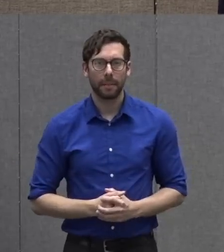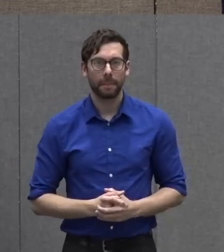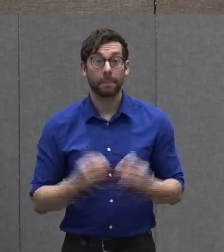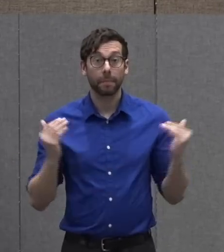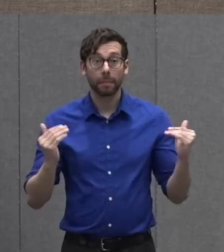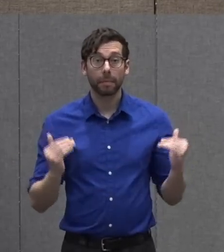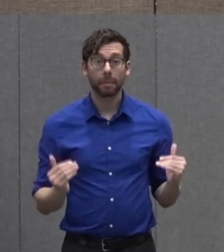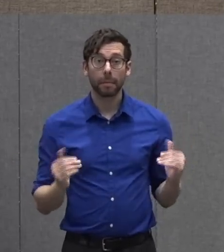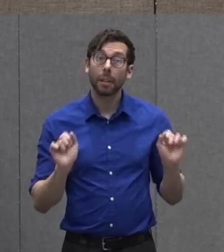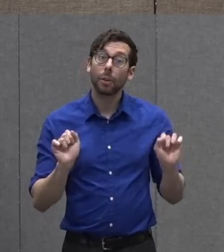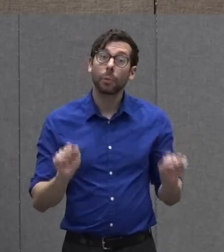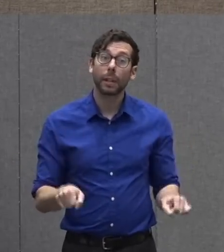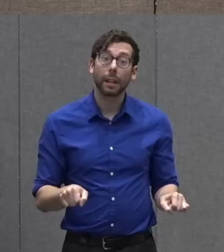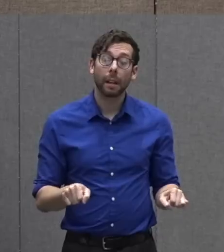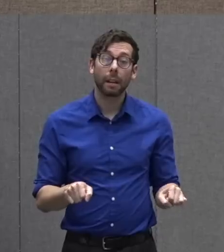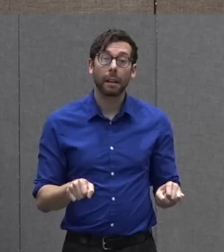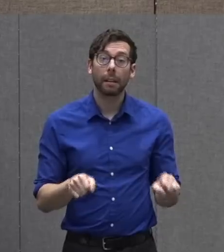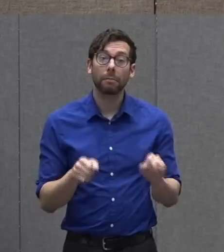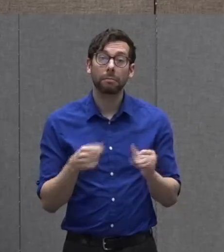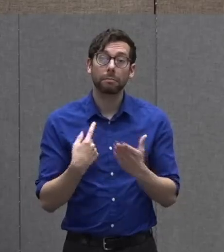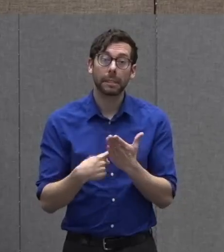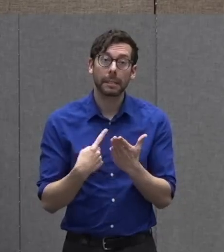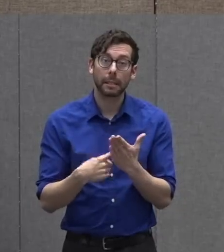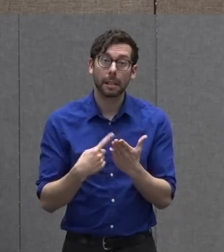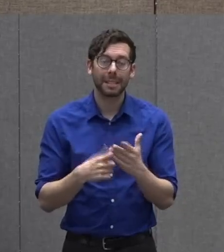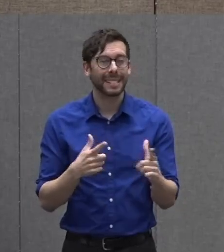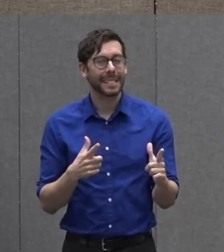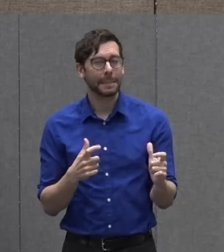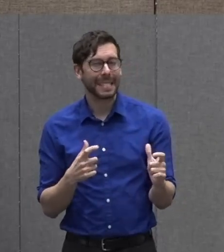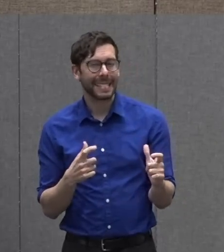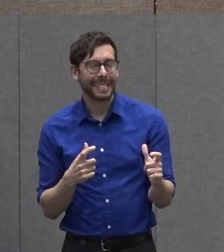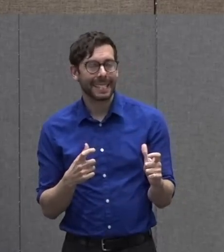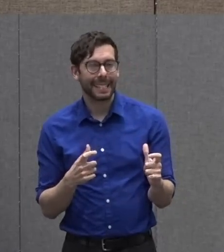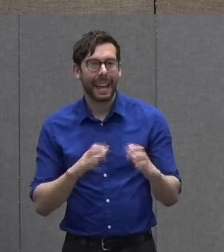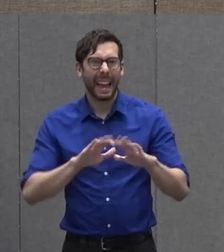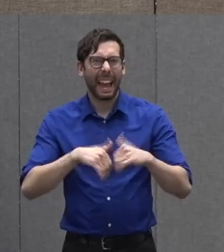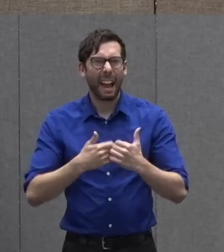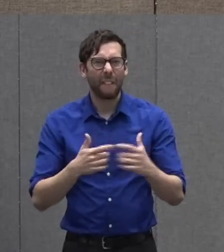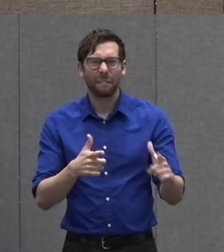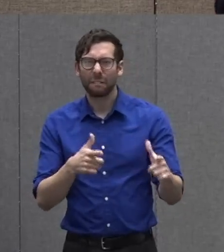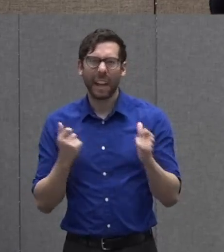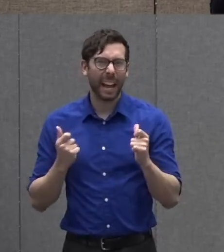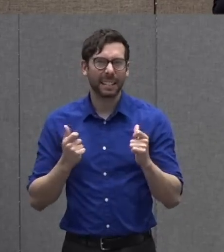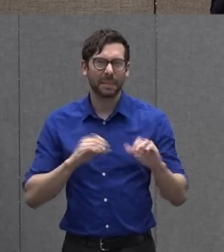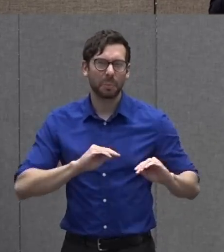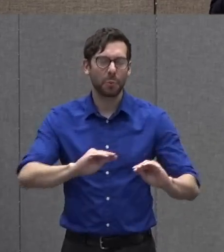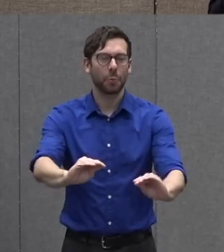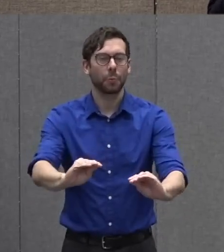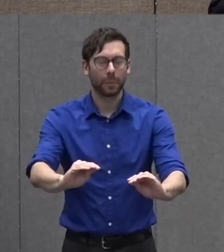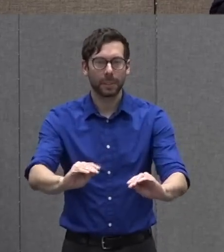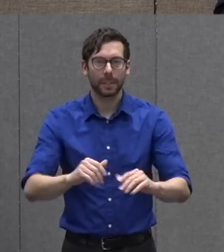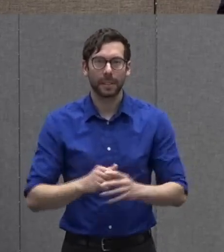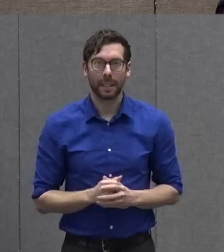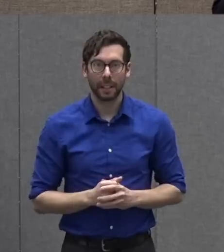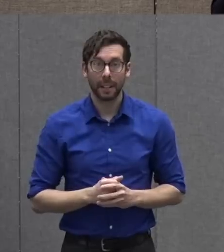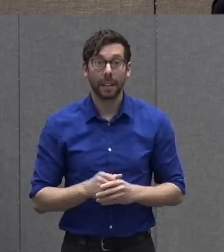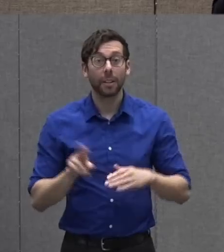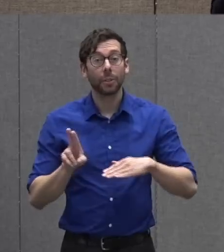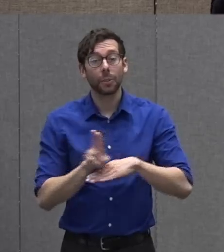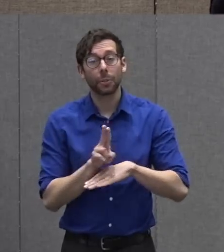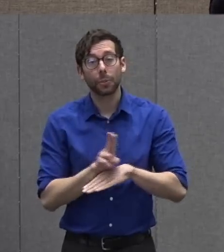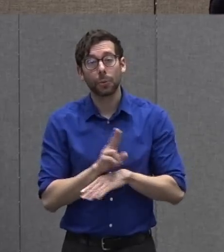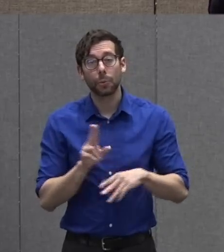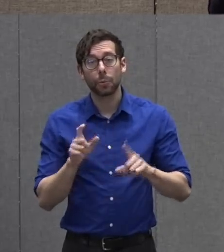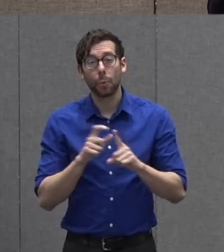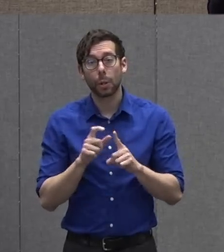is moving because of a push or a pull. And we can use words like fast and slow to describe the speed.